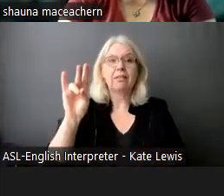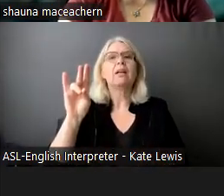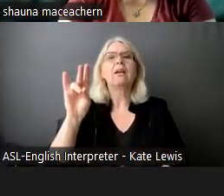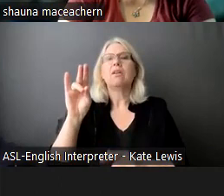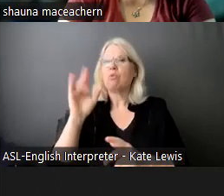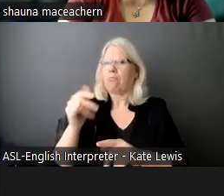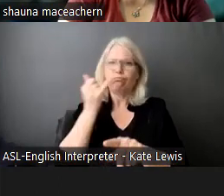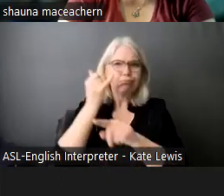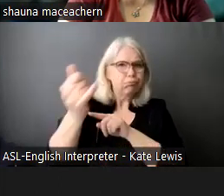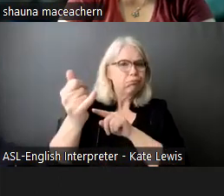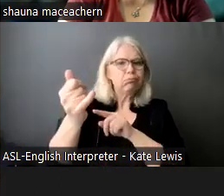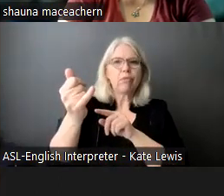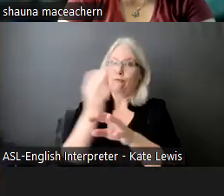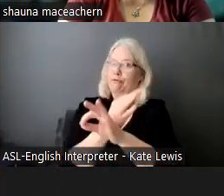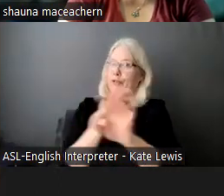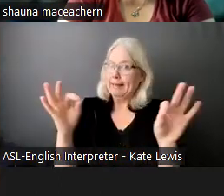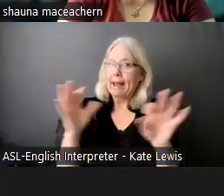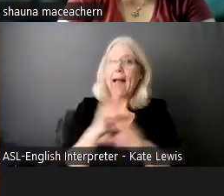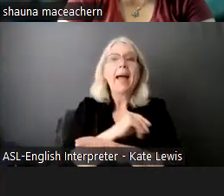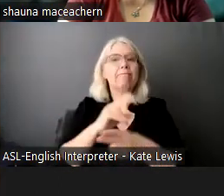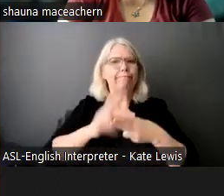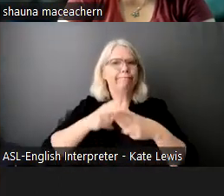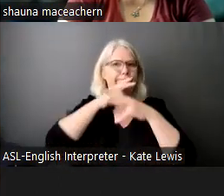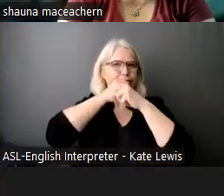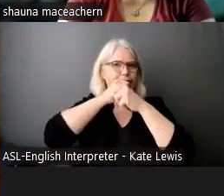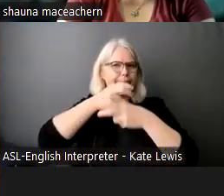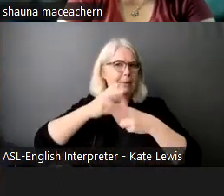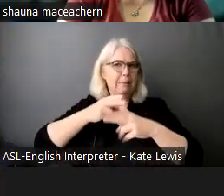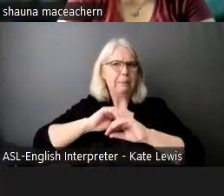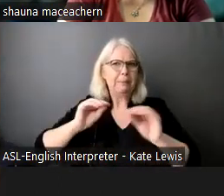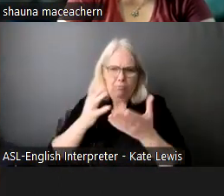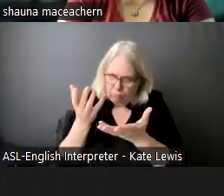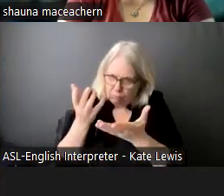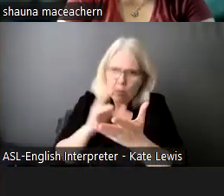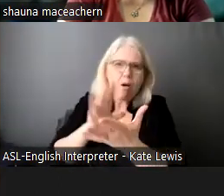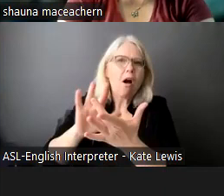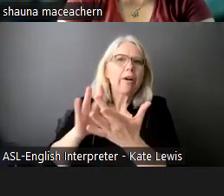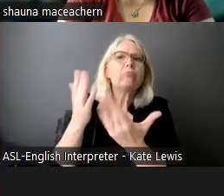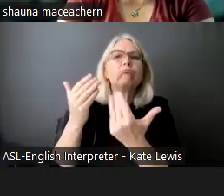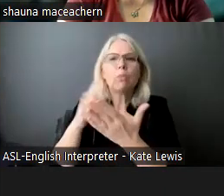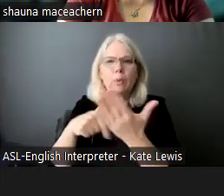free and anonymous. And please feel free to visit our website at